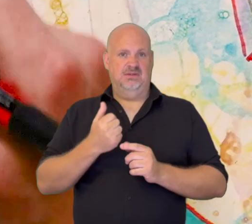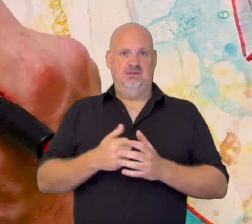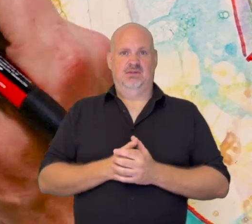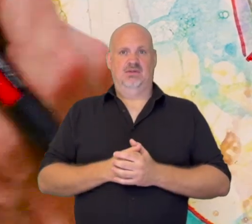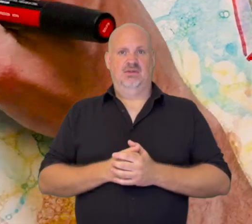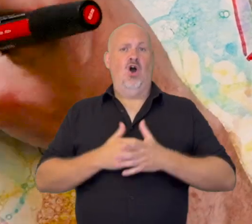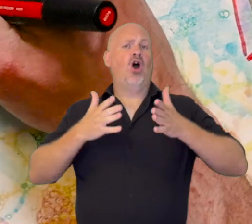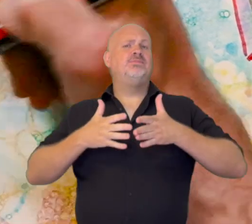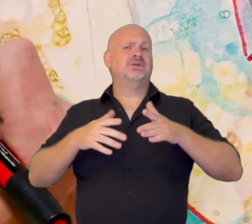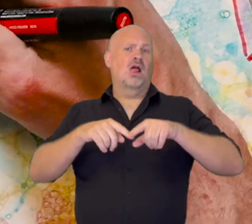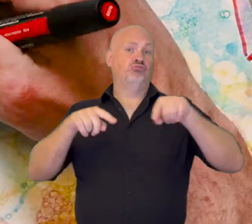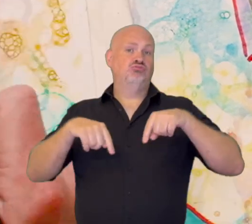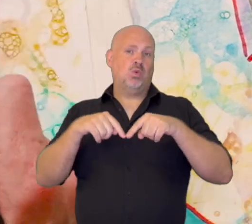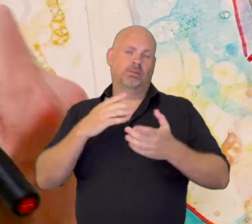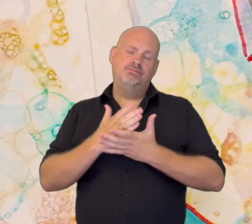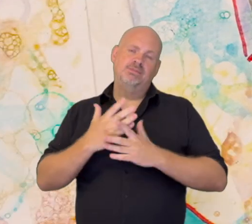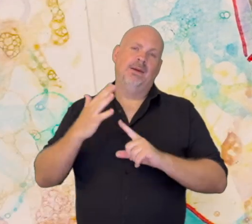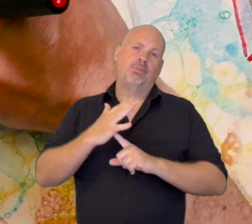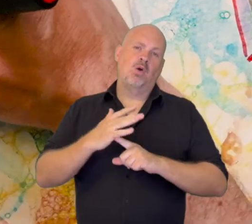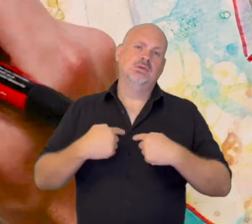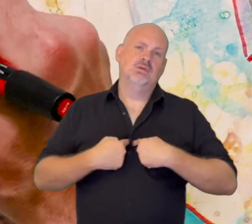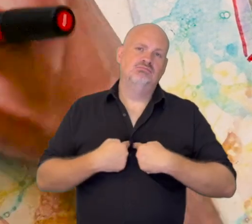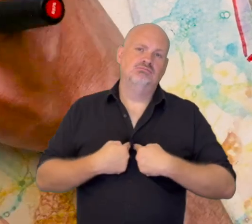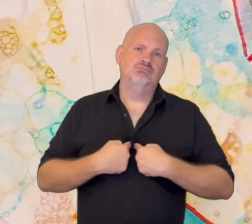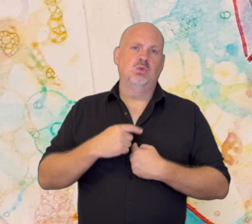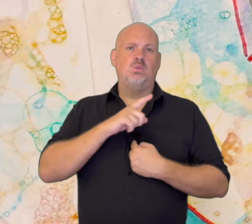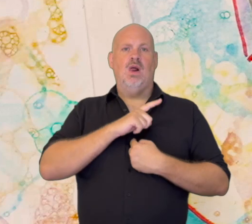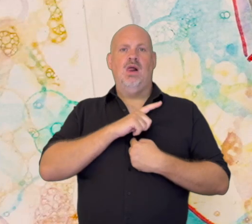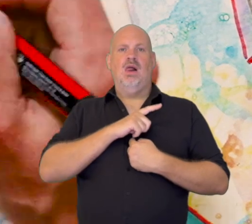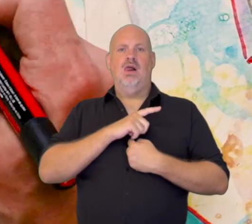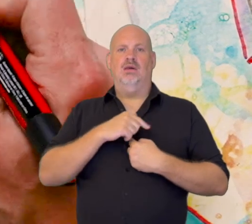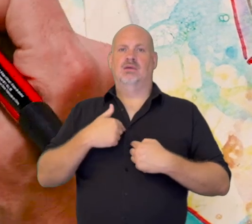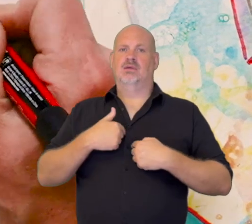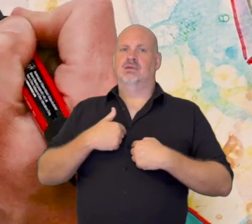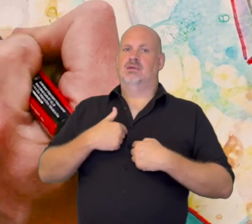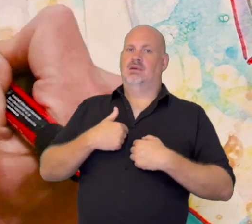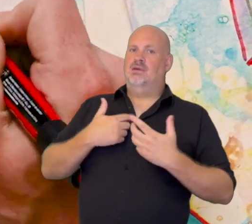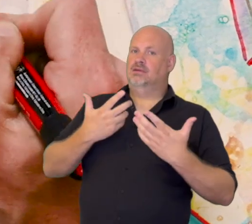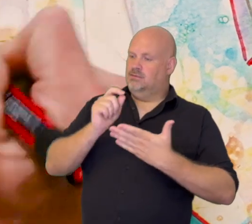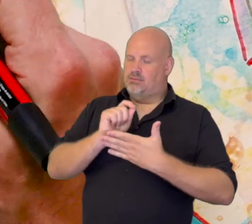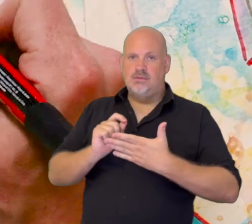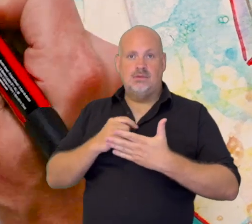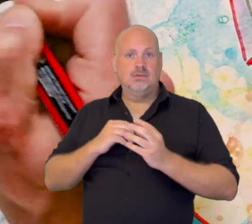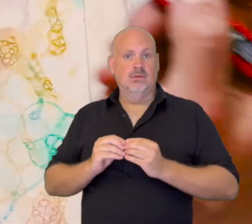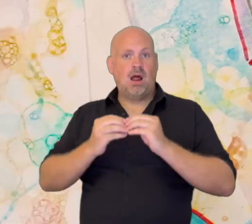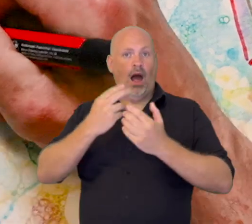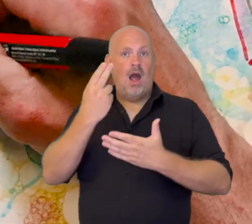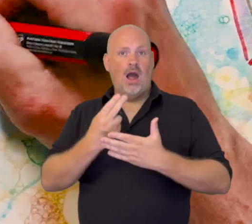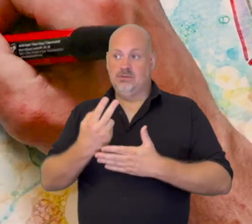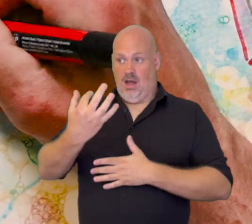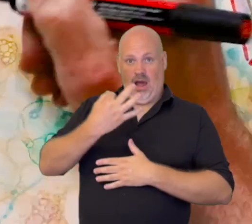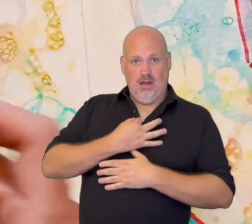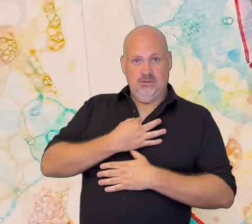Hospital rooms is really important to me because of when I was in Feltham and I started making art, I was asked to do